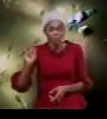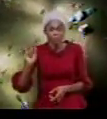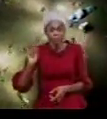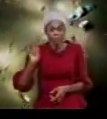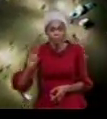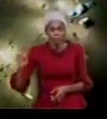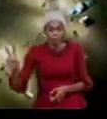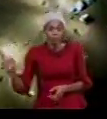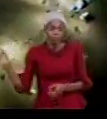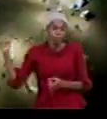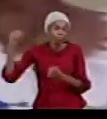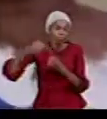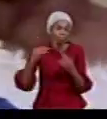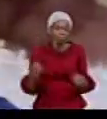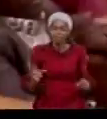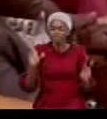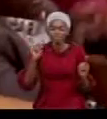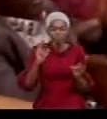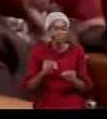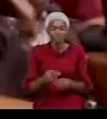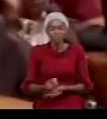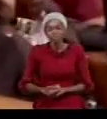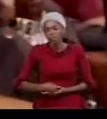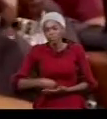now. Praise the